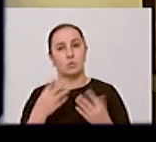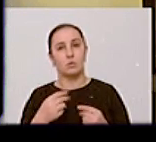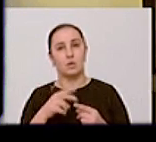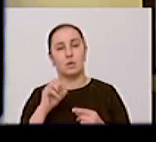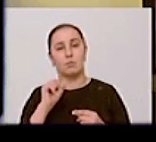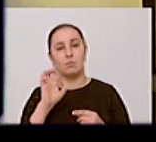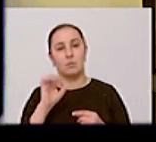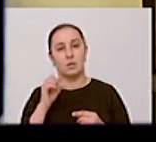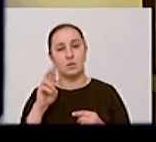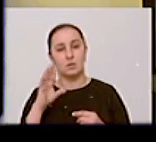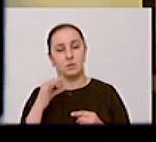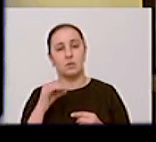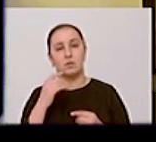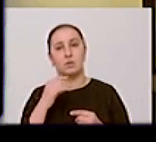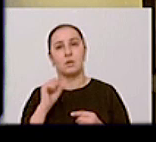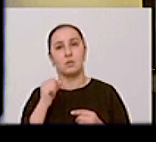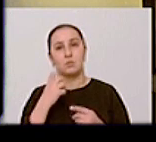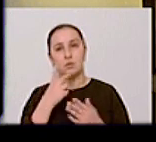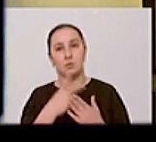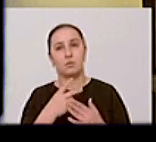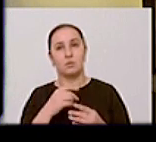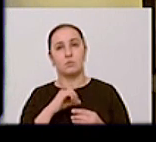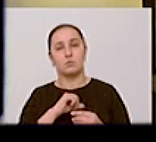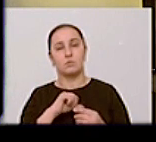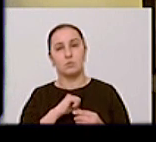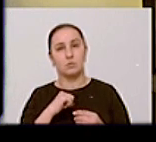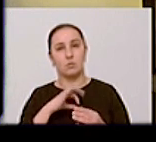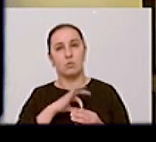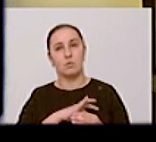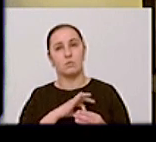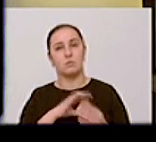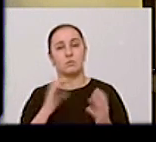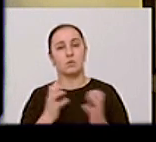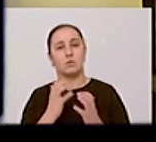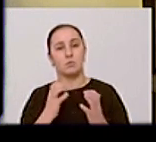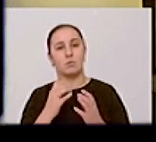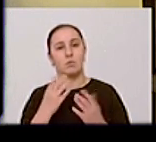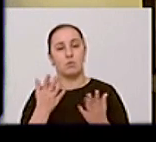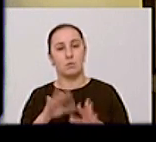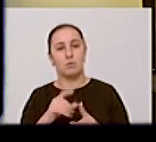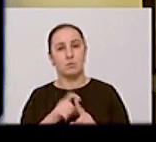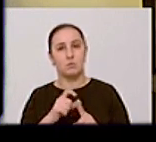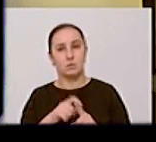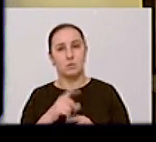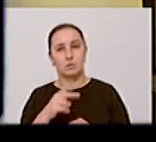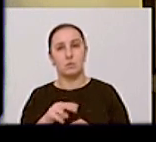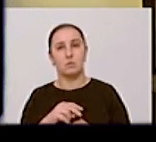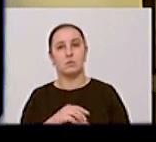badiiy adabiyotda ham o'zining qo'llanilishini saqlab qolgan so'zlardan.